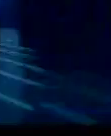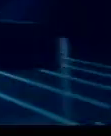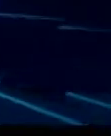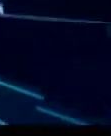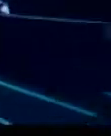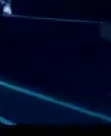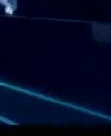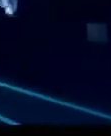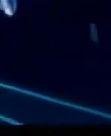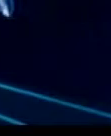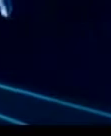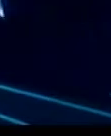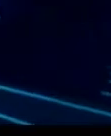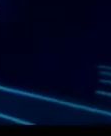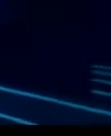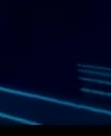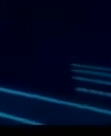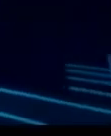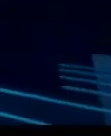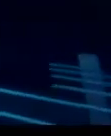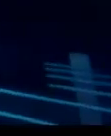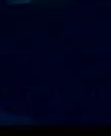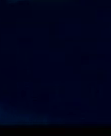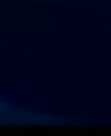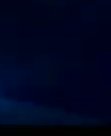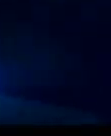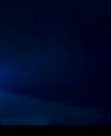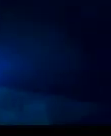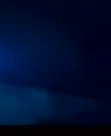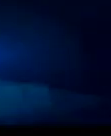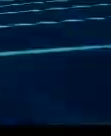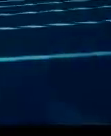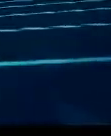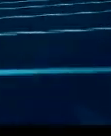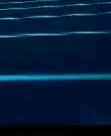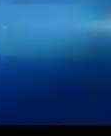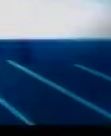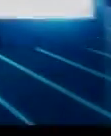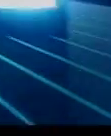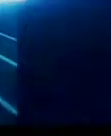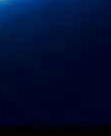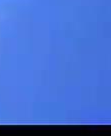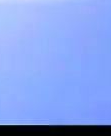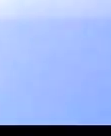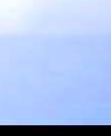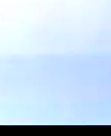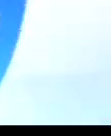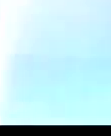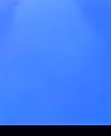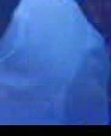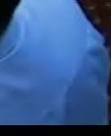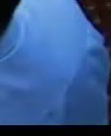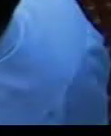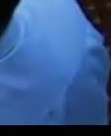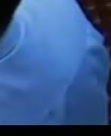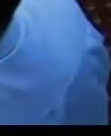Now bring you choir ministrations from regions, states, and nations across the world.